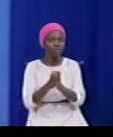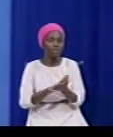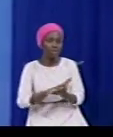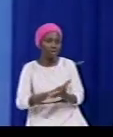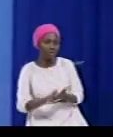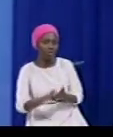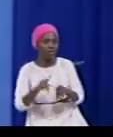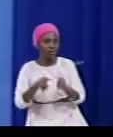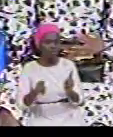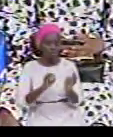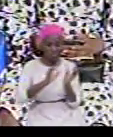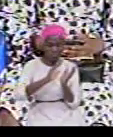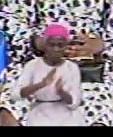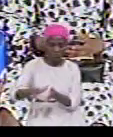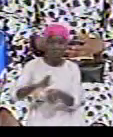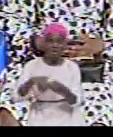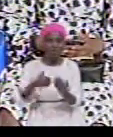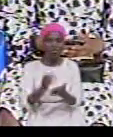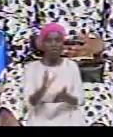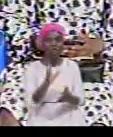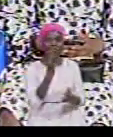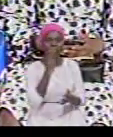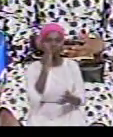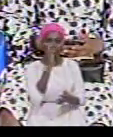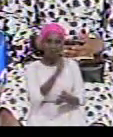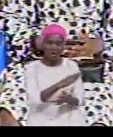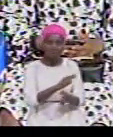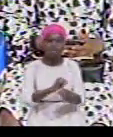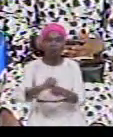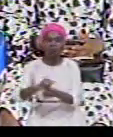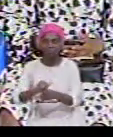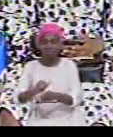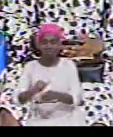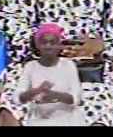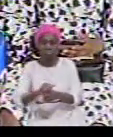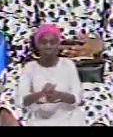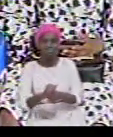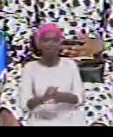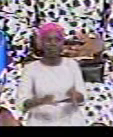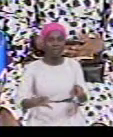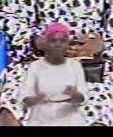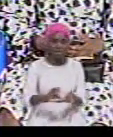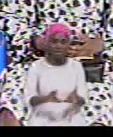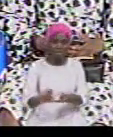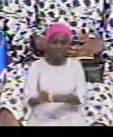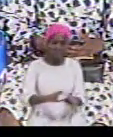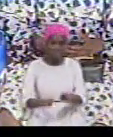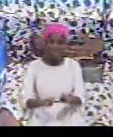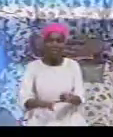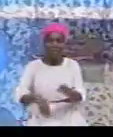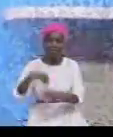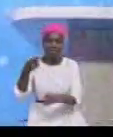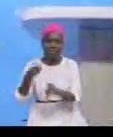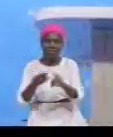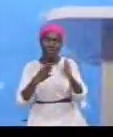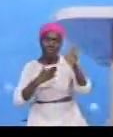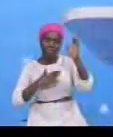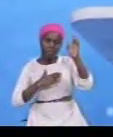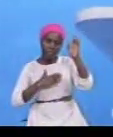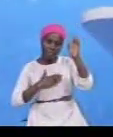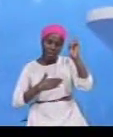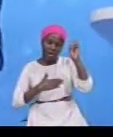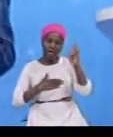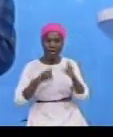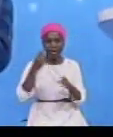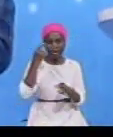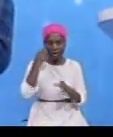doings from before mine eyes. What does that mean? Turn and then hide it from the Lord. No,